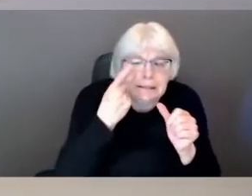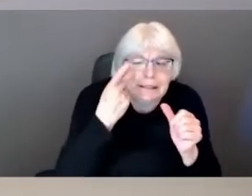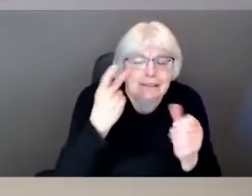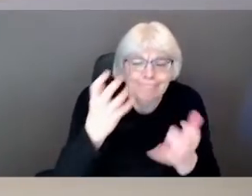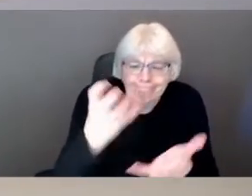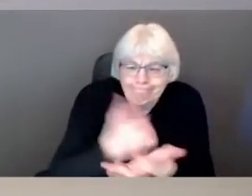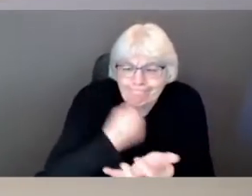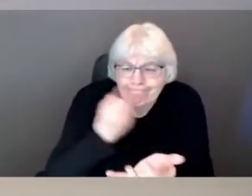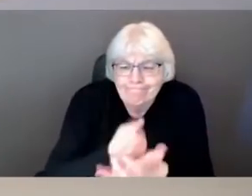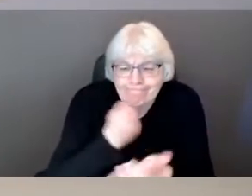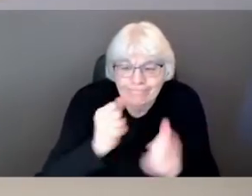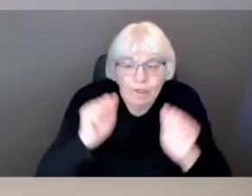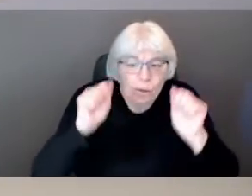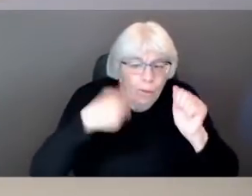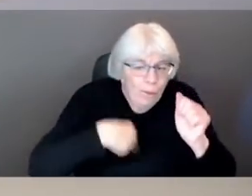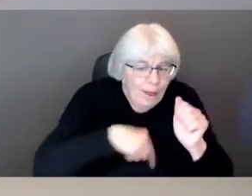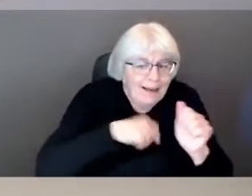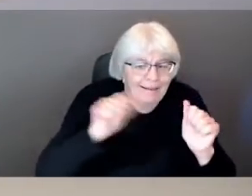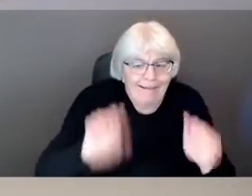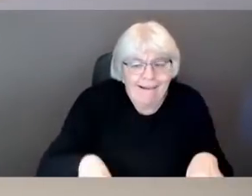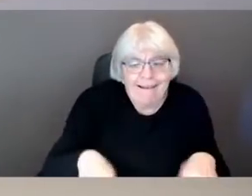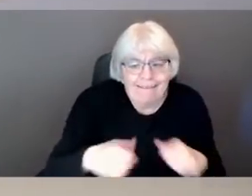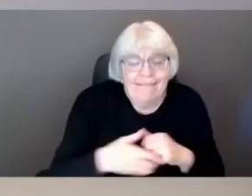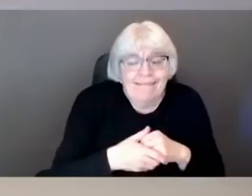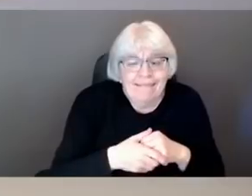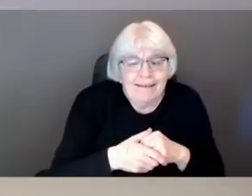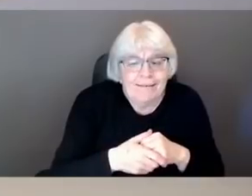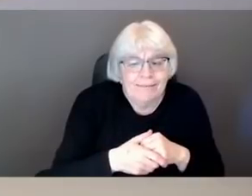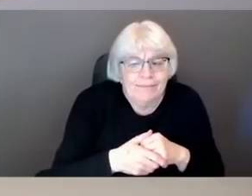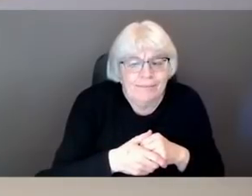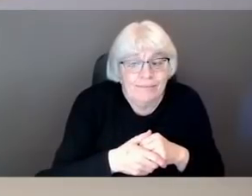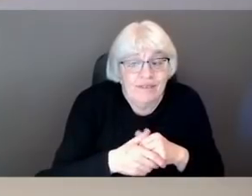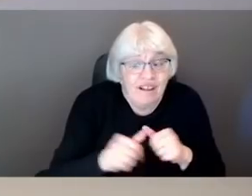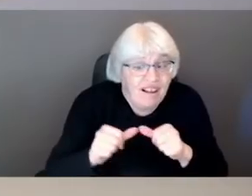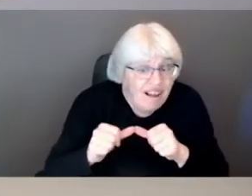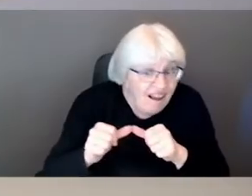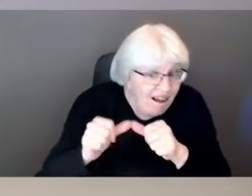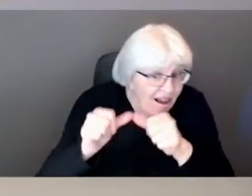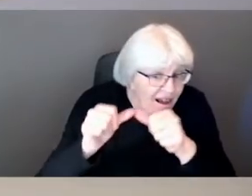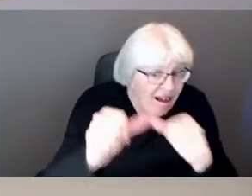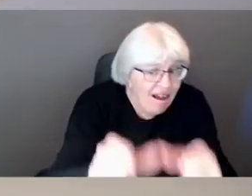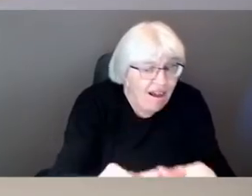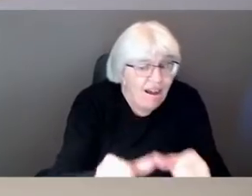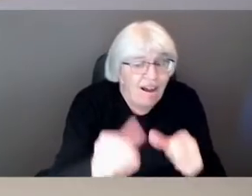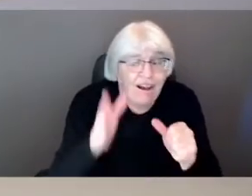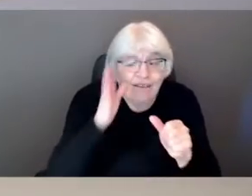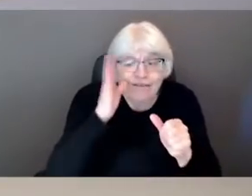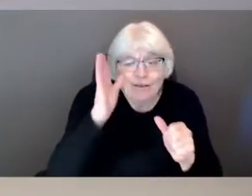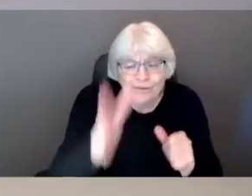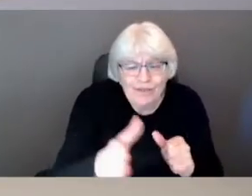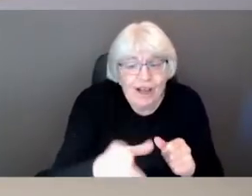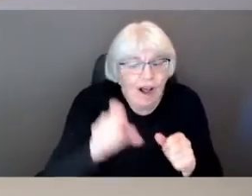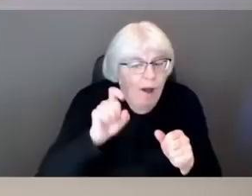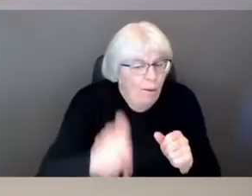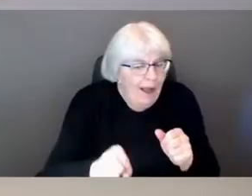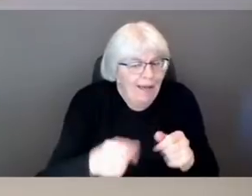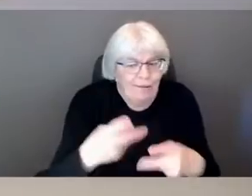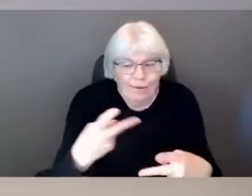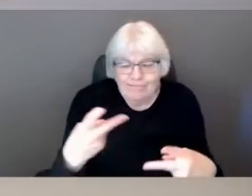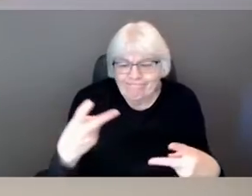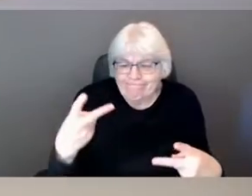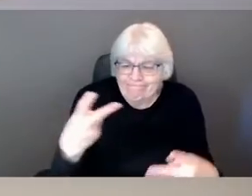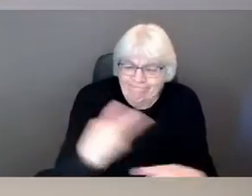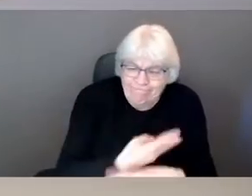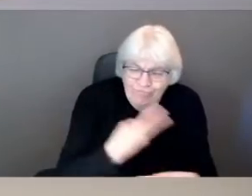days. But I think ongoing, we'll need to try to figure out if access to testing, if people